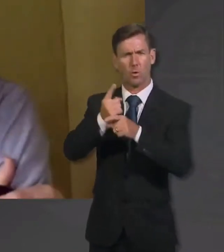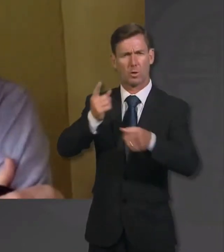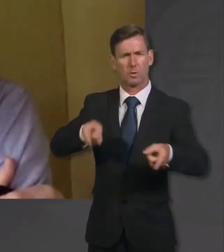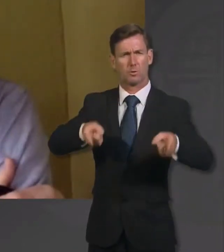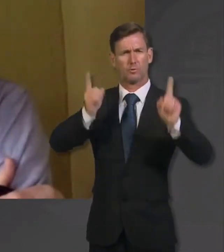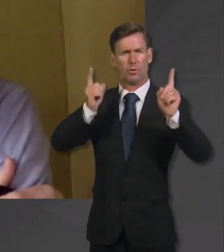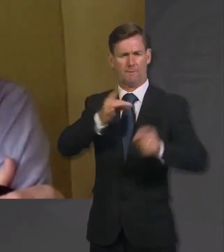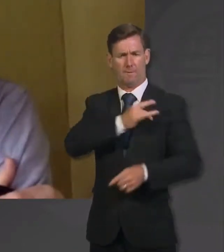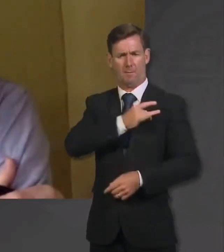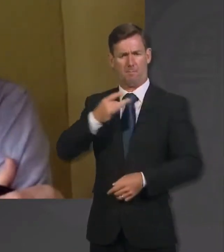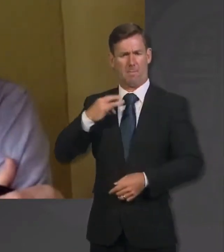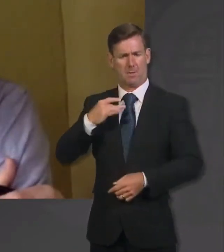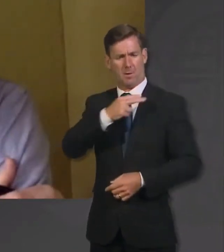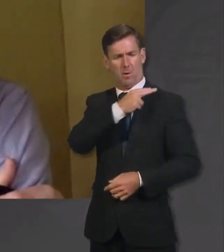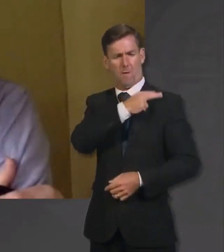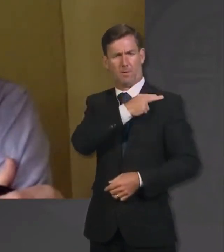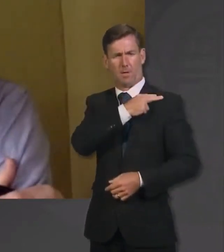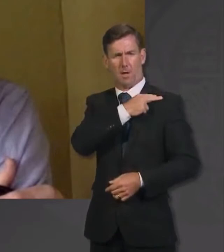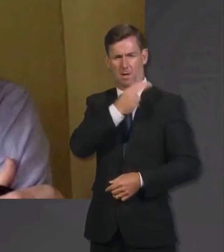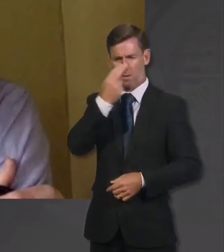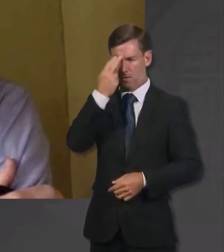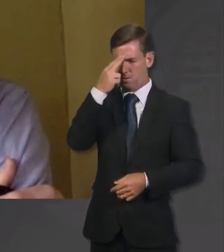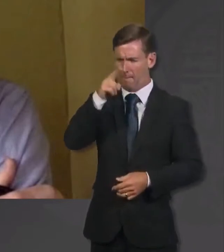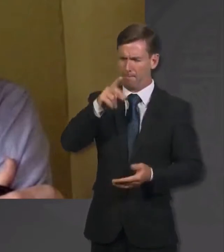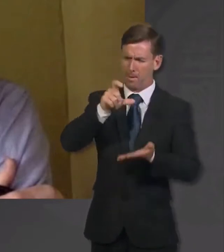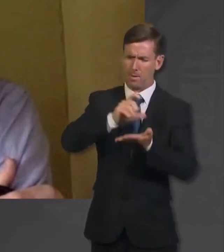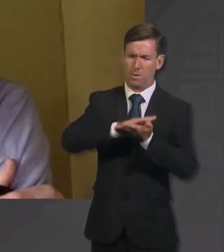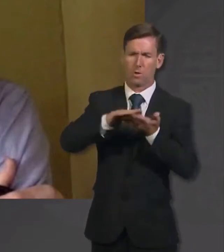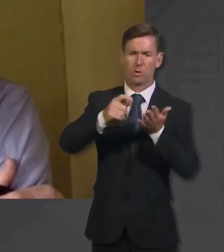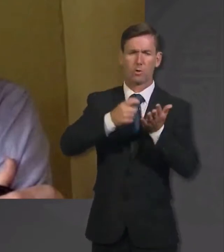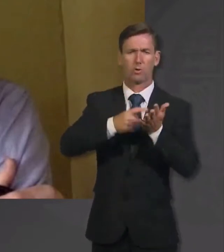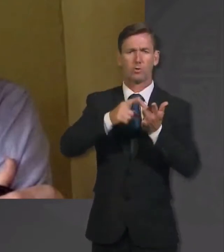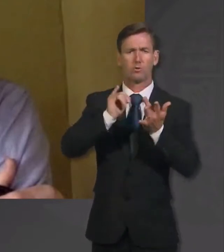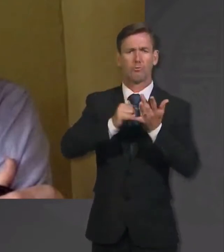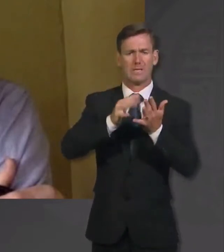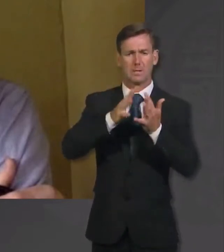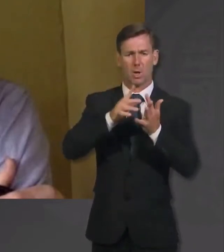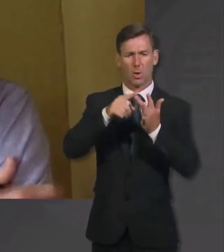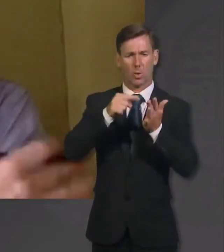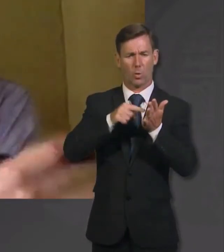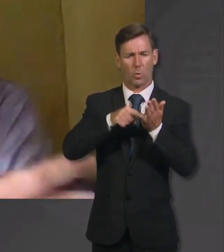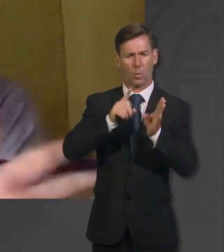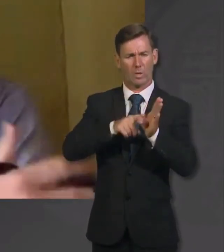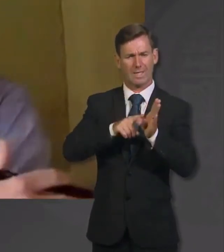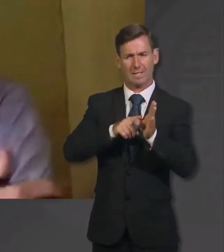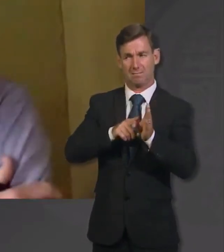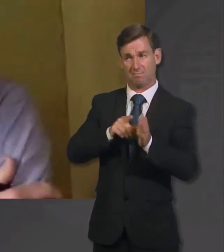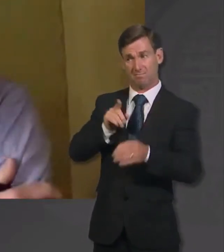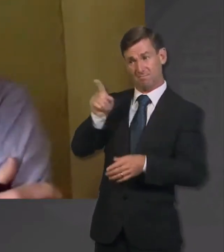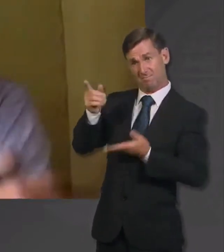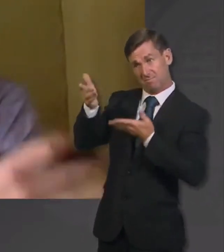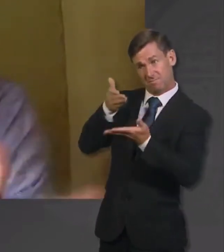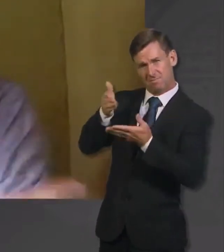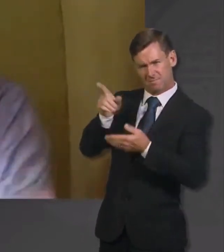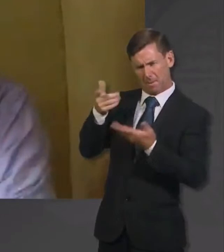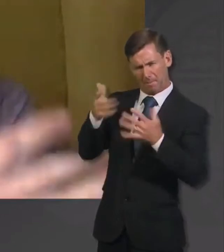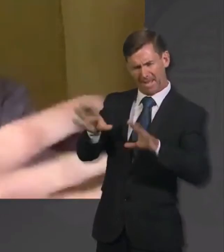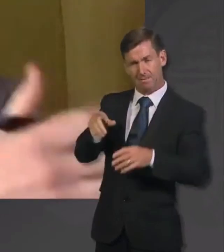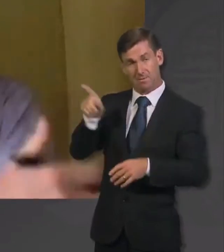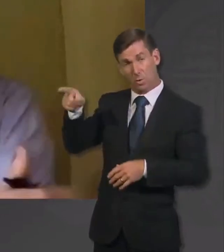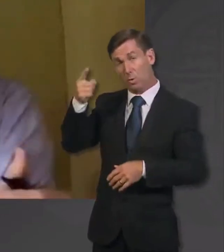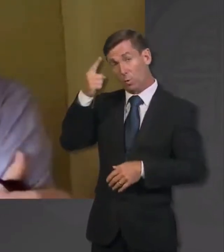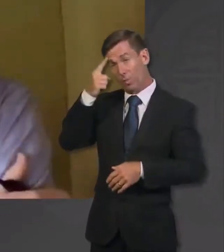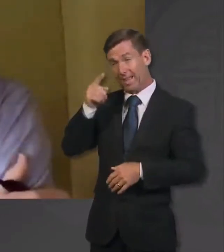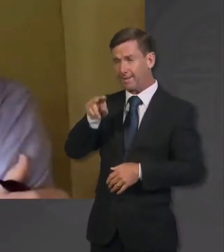to him that at some point the UK is going to have to make it mandatory to wear a face covering in those enclosed spaces that I mentioned, like shops